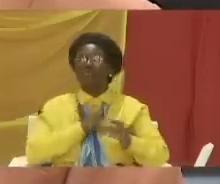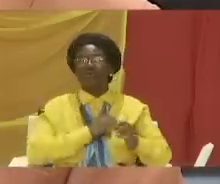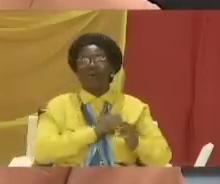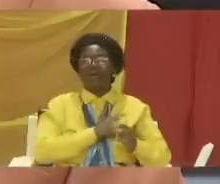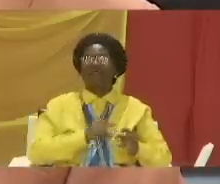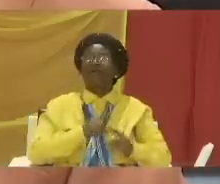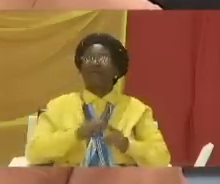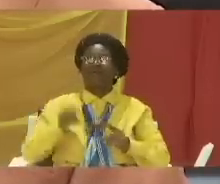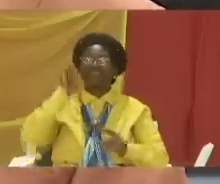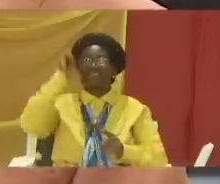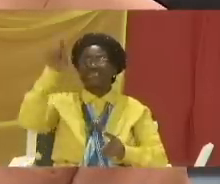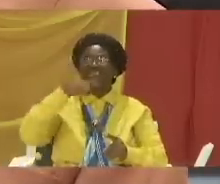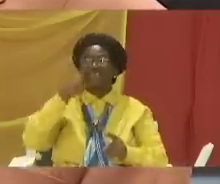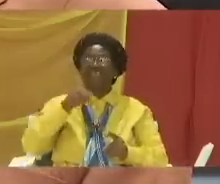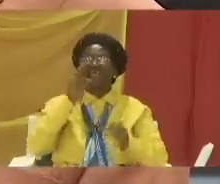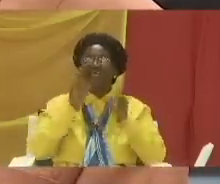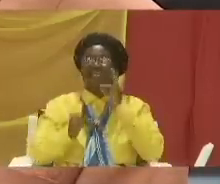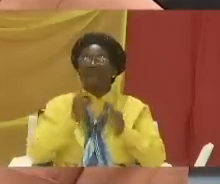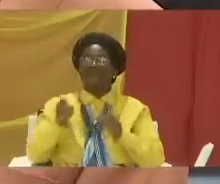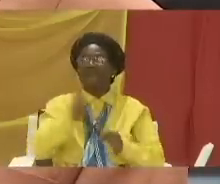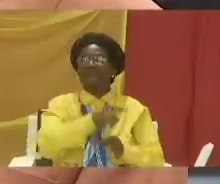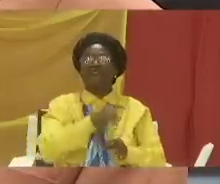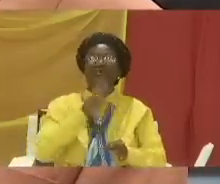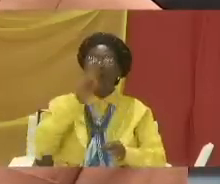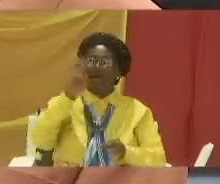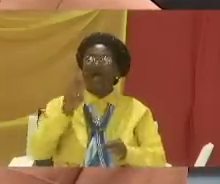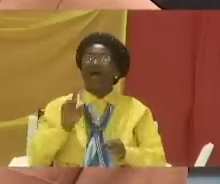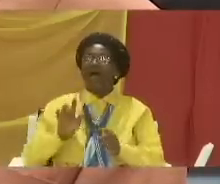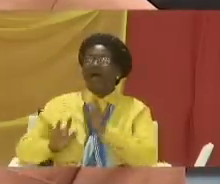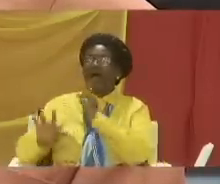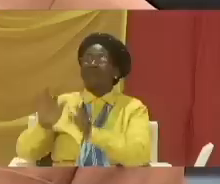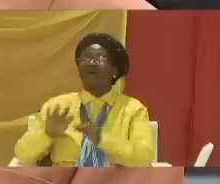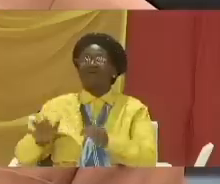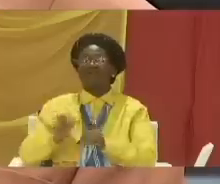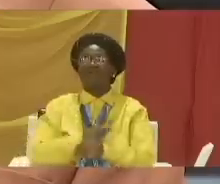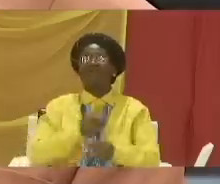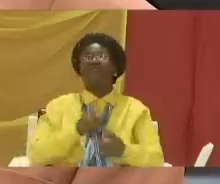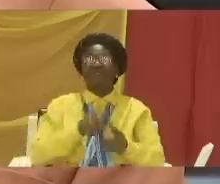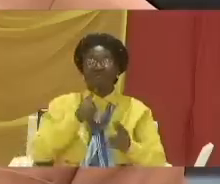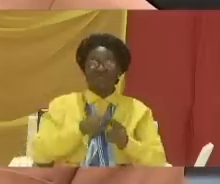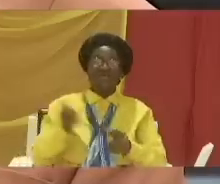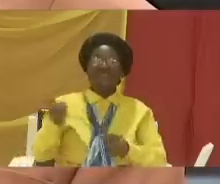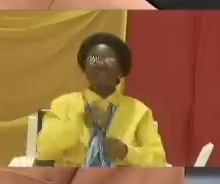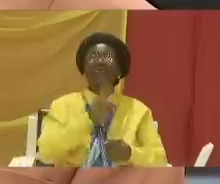are merciful, then you are already in.